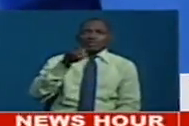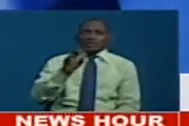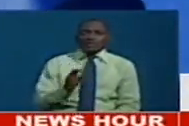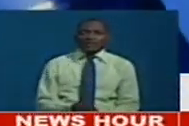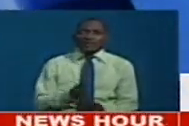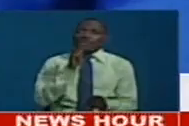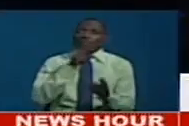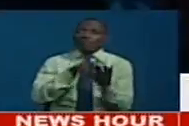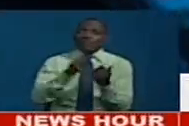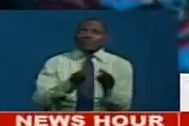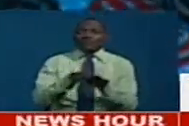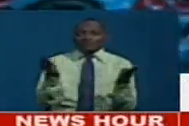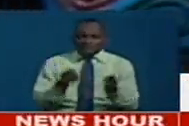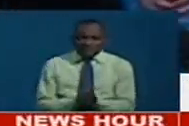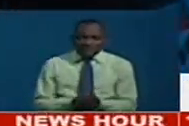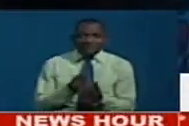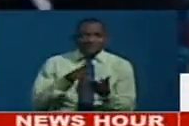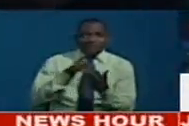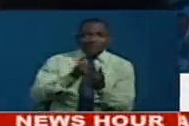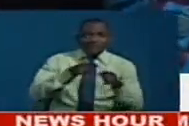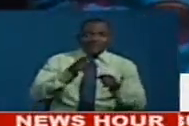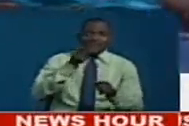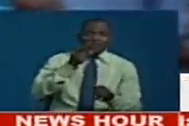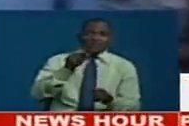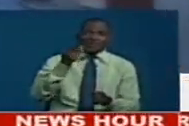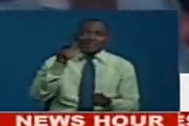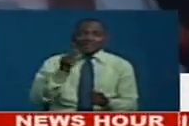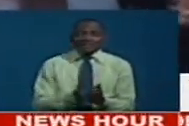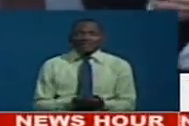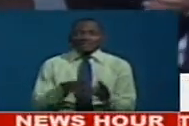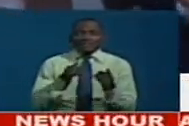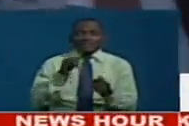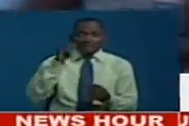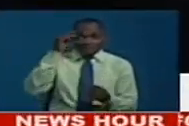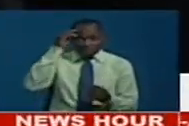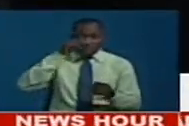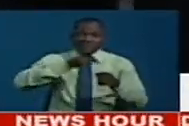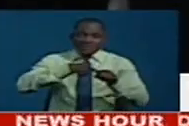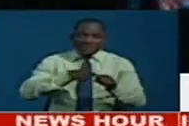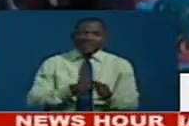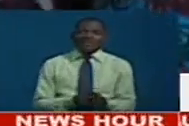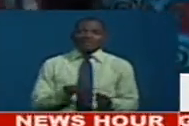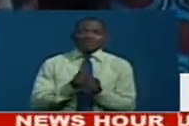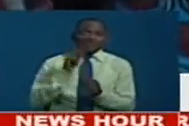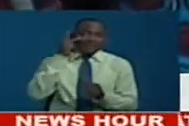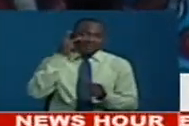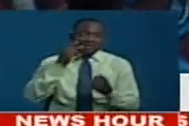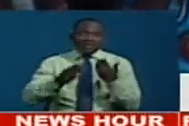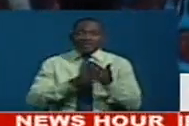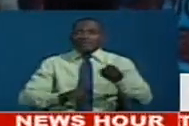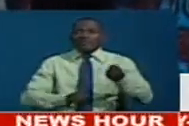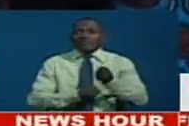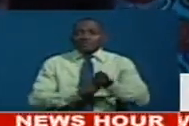The project started in 2013 under President John Mahama with a Korean Exim Bank loan